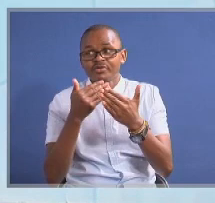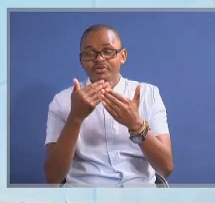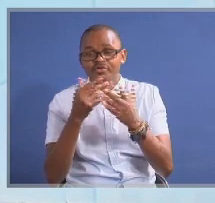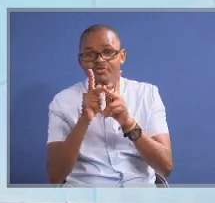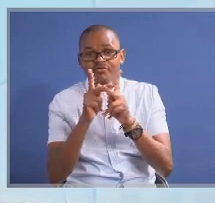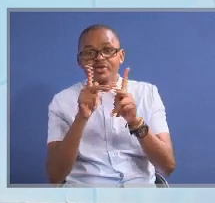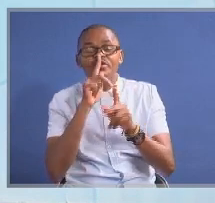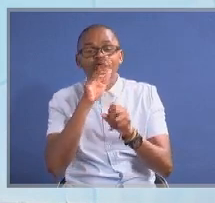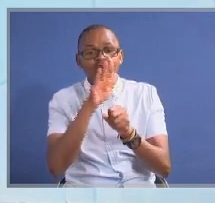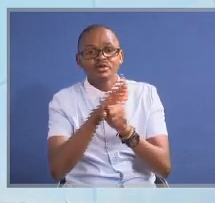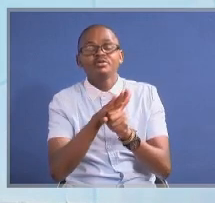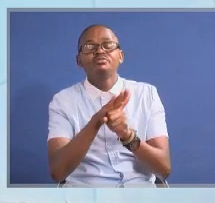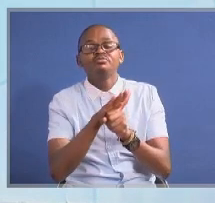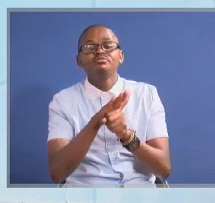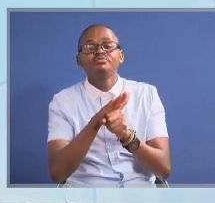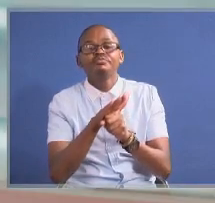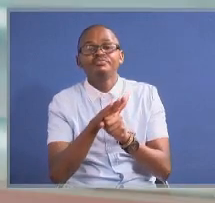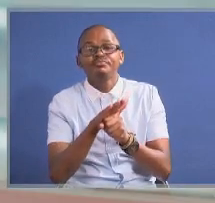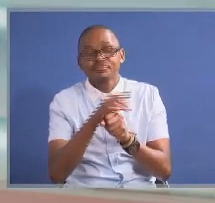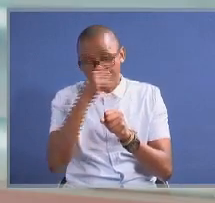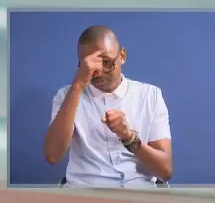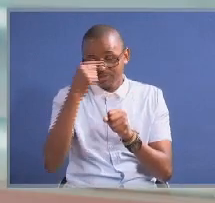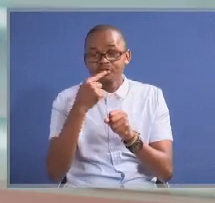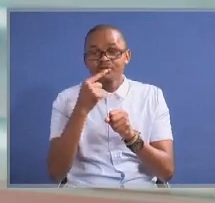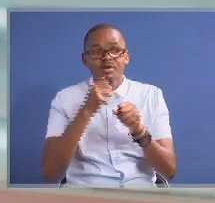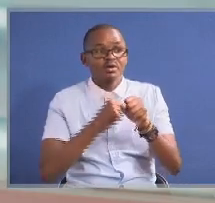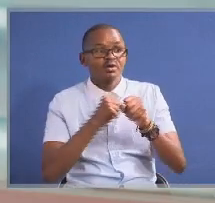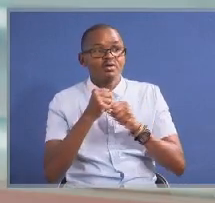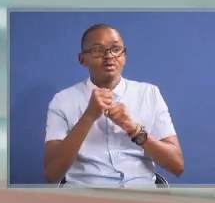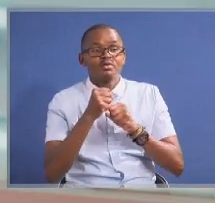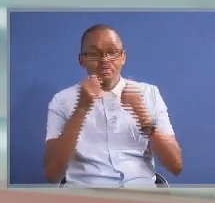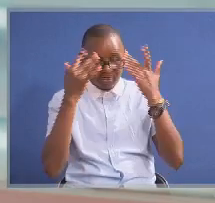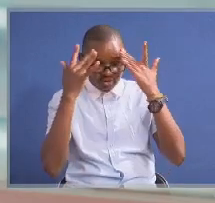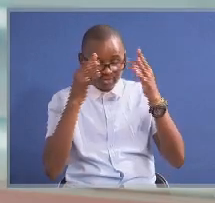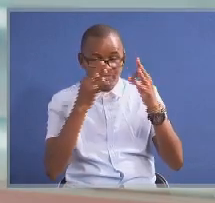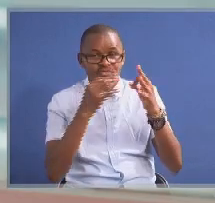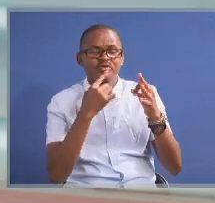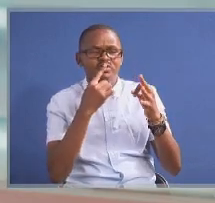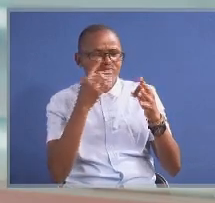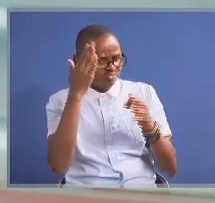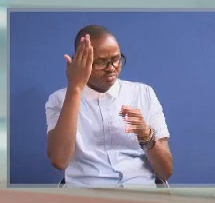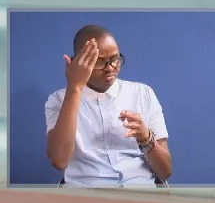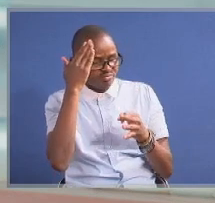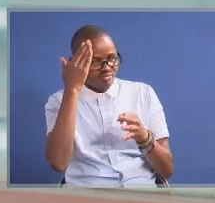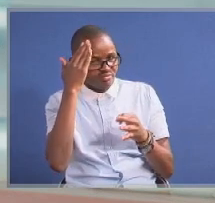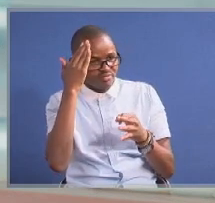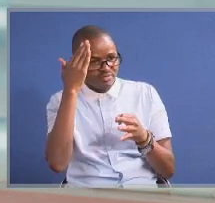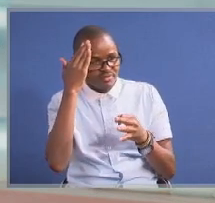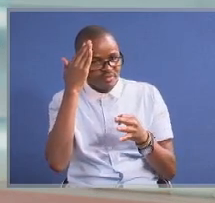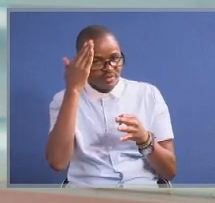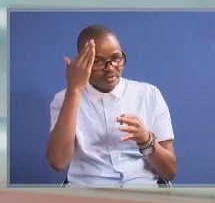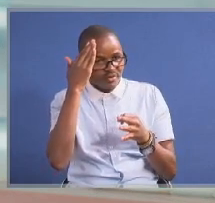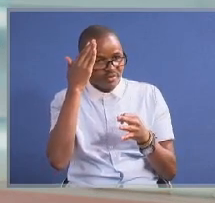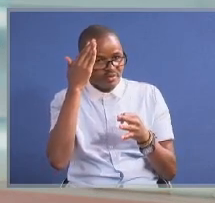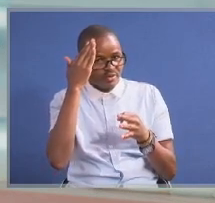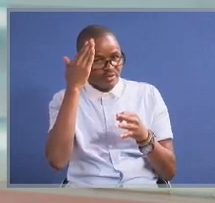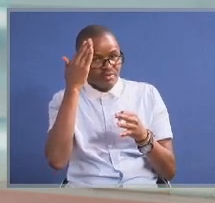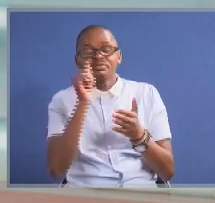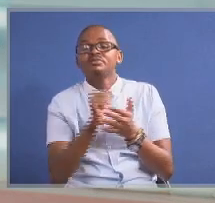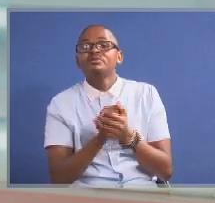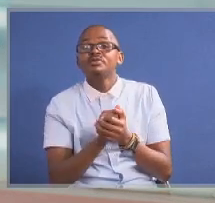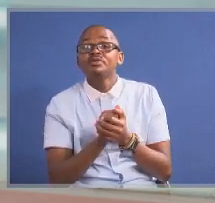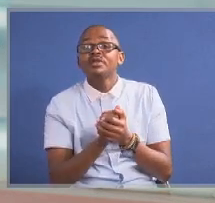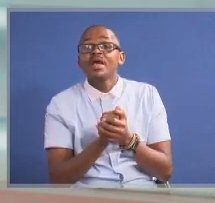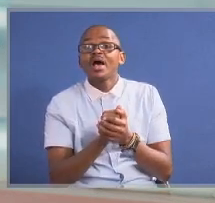would be very promising. Yes. Yeah, because you've mentioned Rwanda. I do not know if you are also familiar with an event that worked